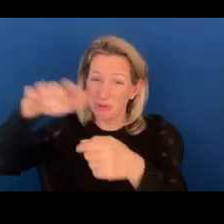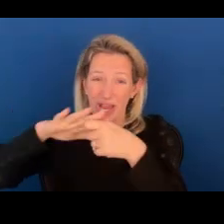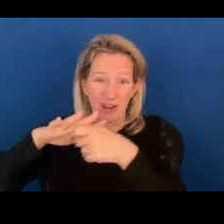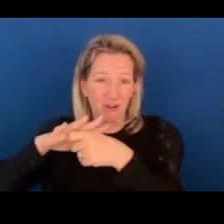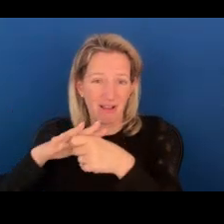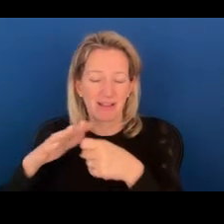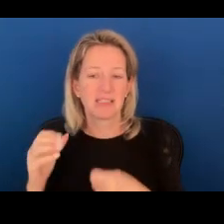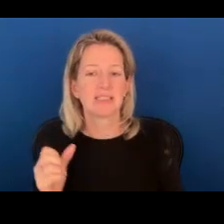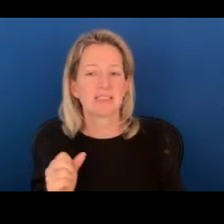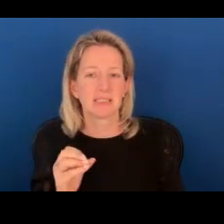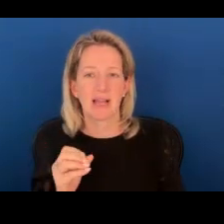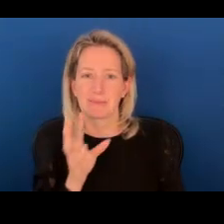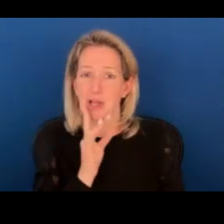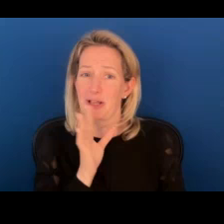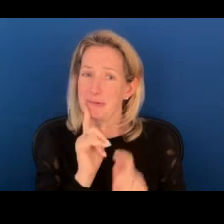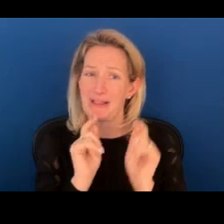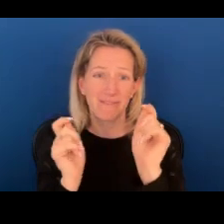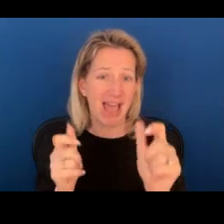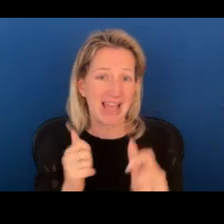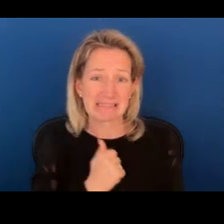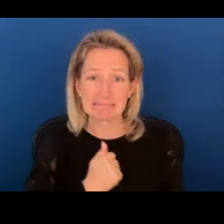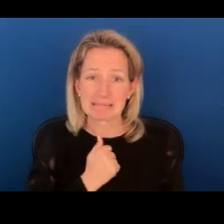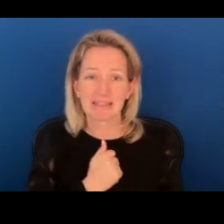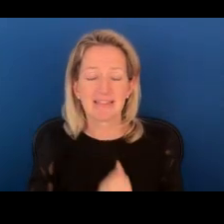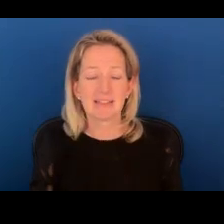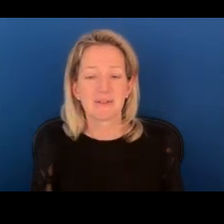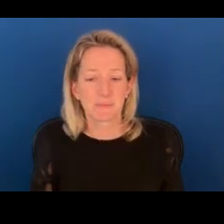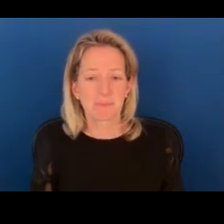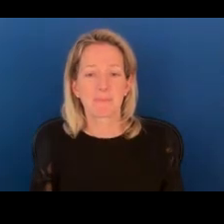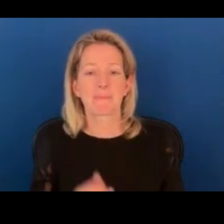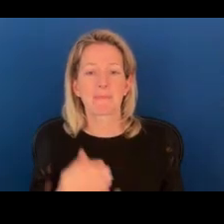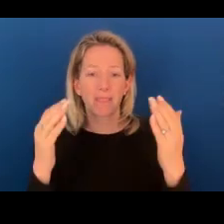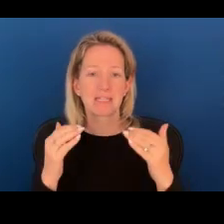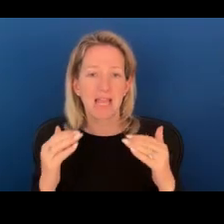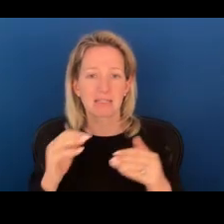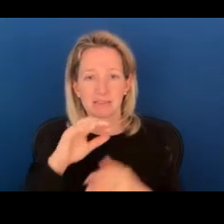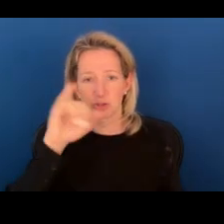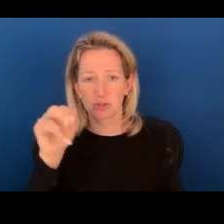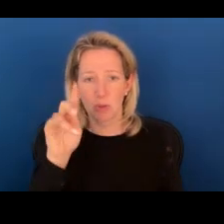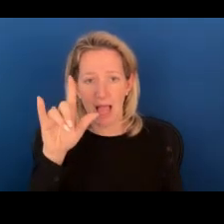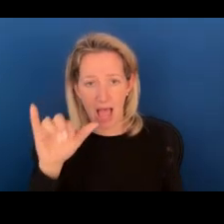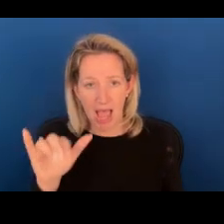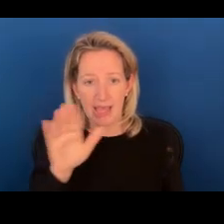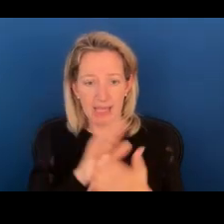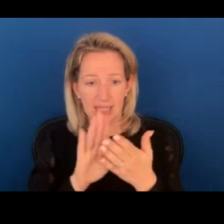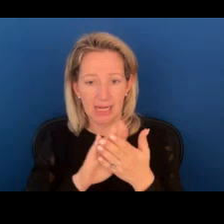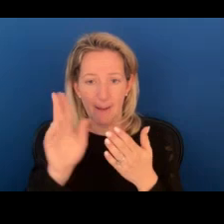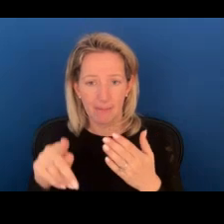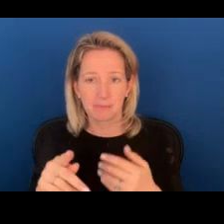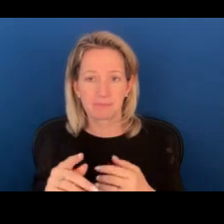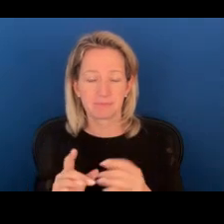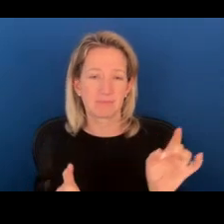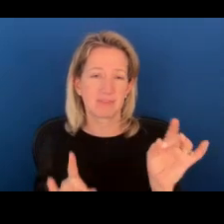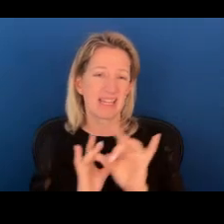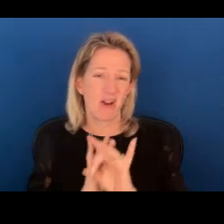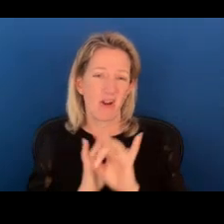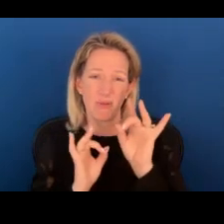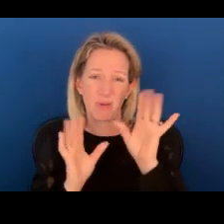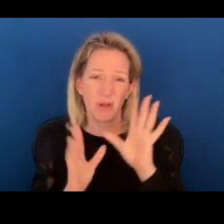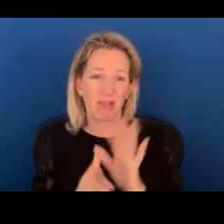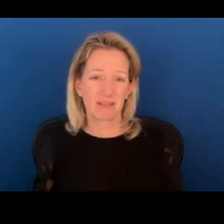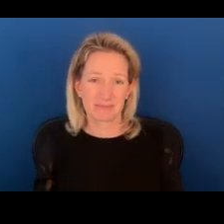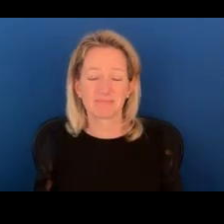need to go really fast. So next, please, is the July cleanup. It was terrible. I've talked to some of